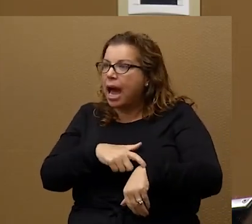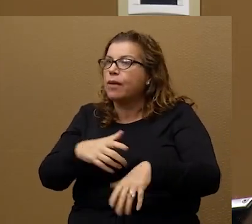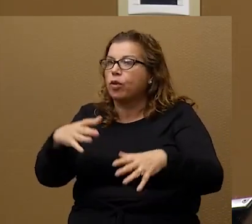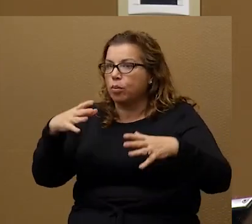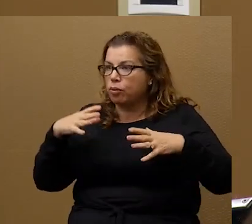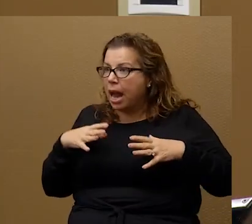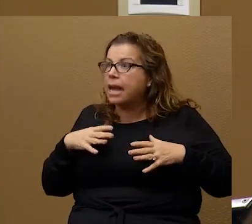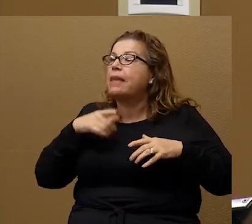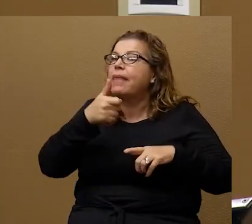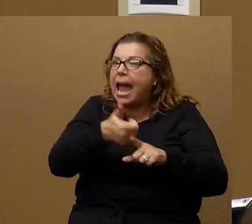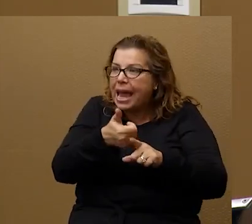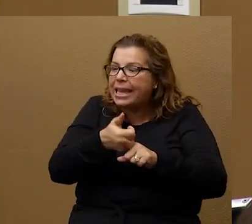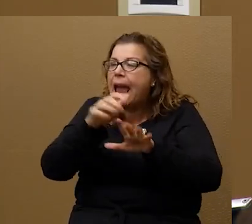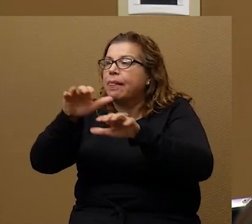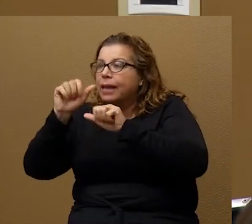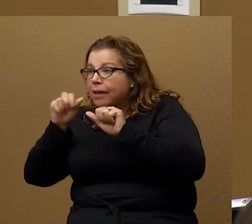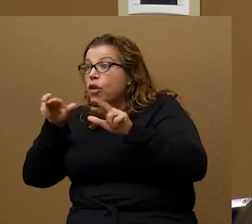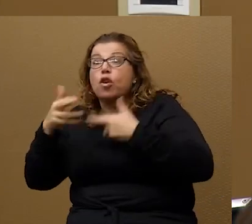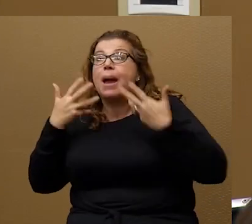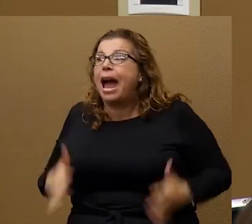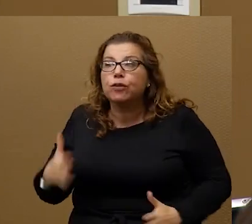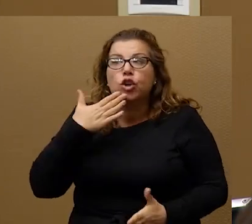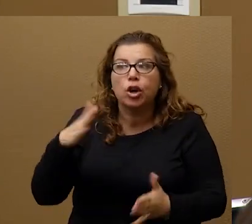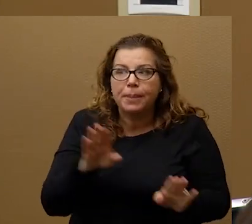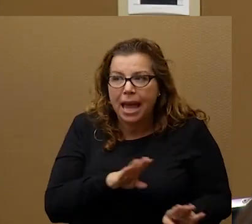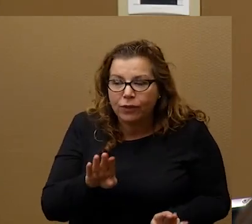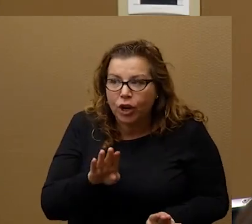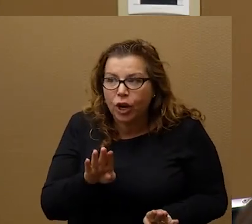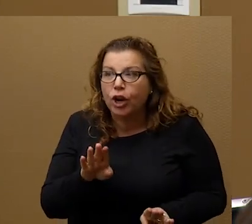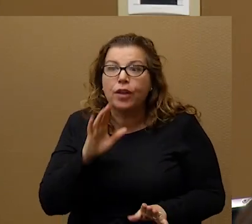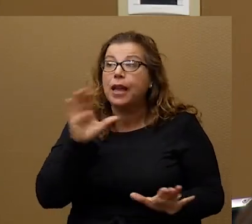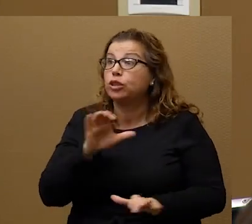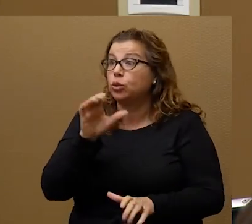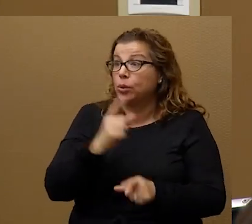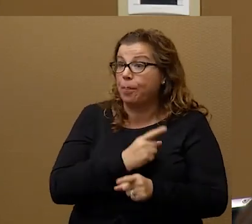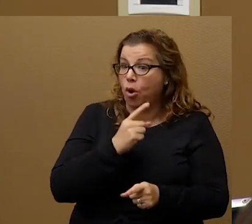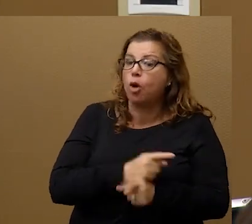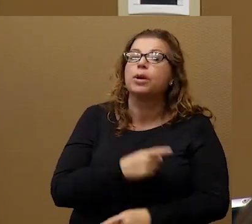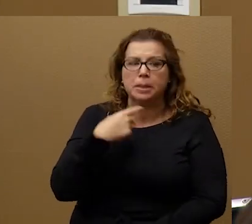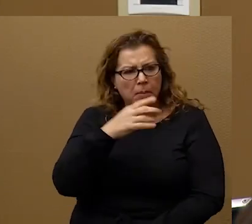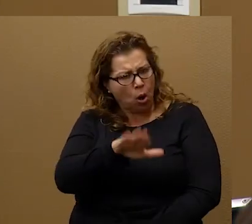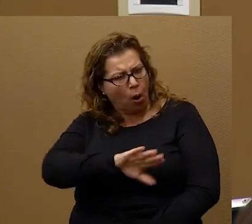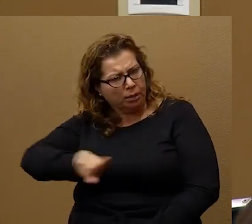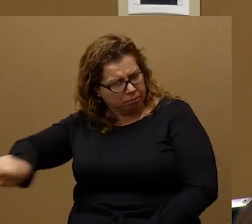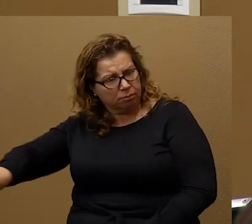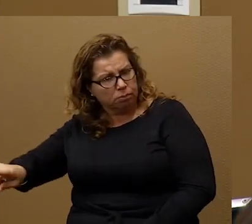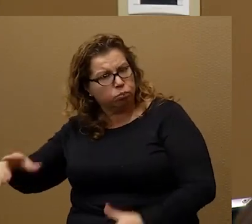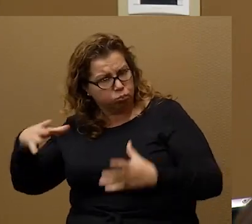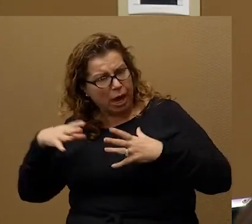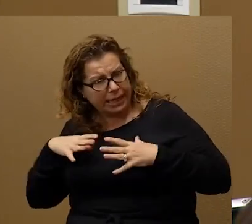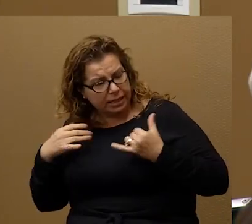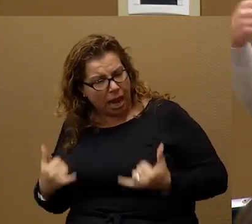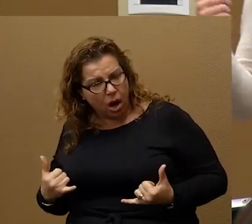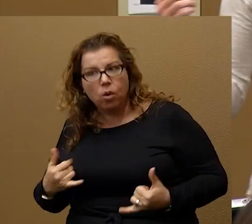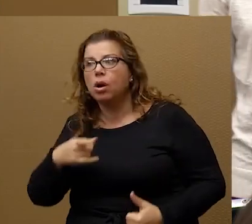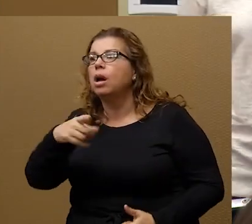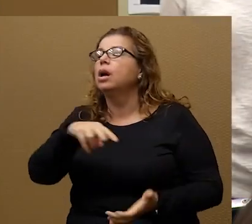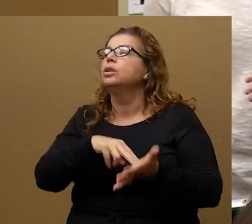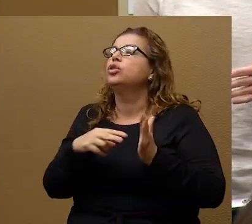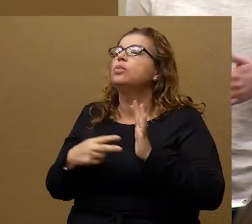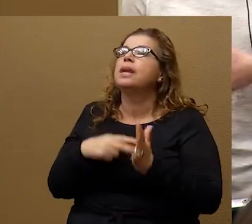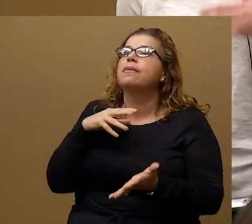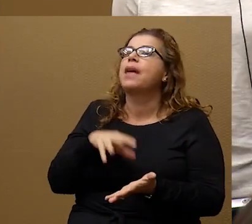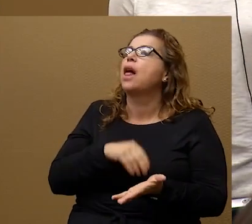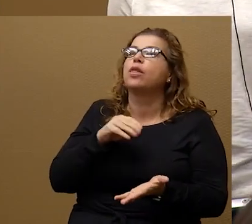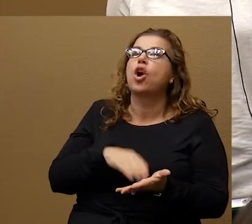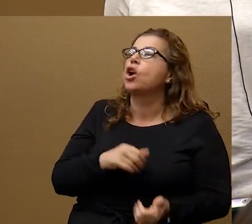will learn, or if you have like a sensory room, provide that sensory room when they did something good, because then they'll learn, I don't have to do